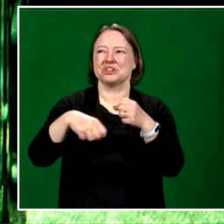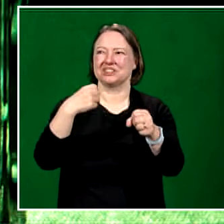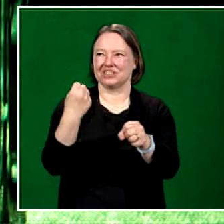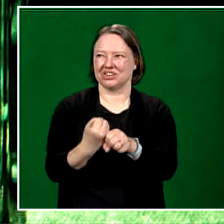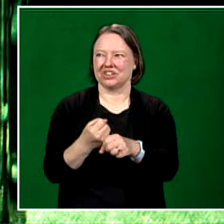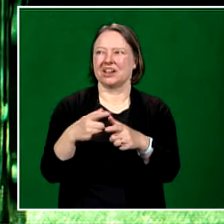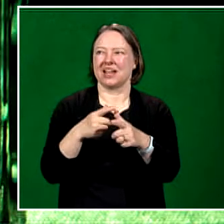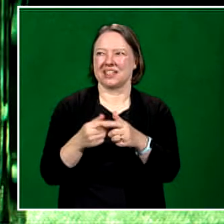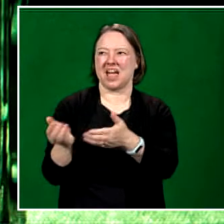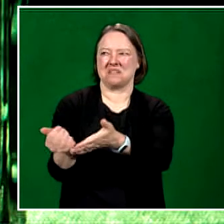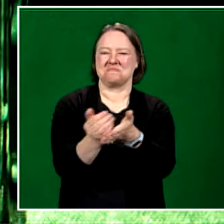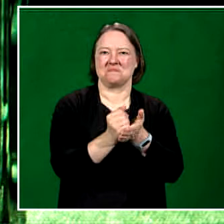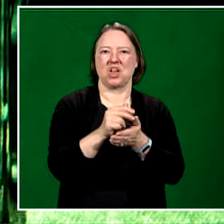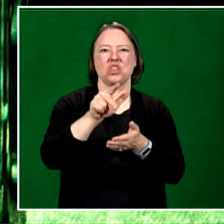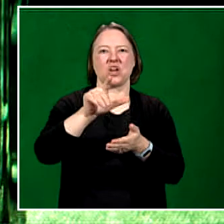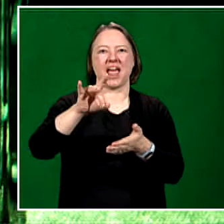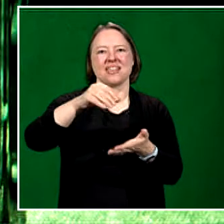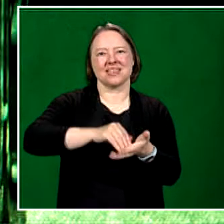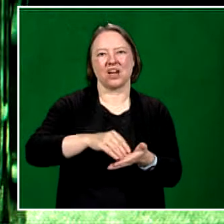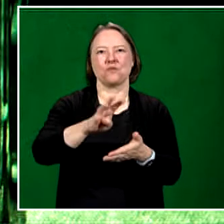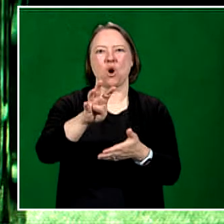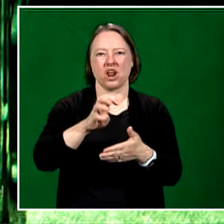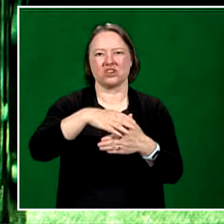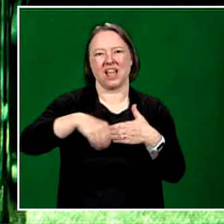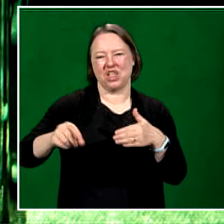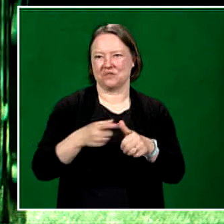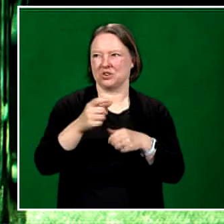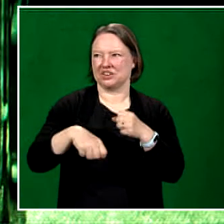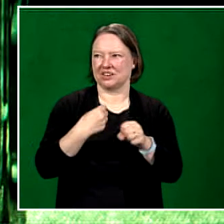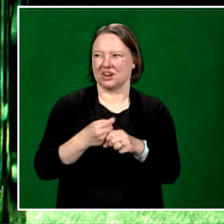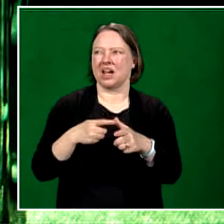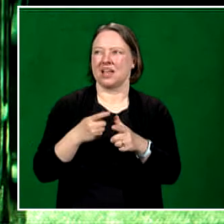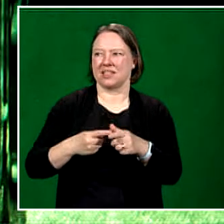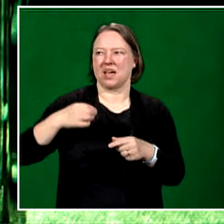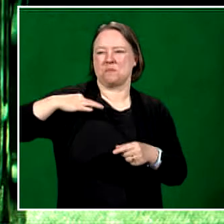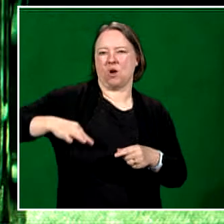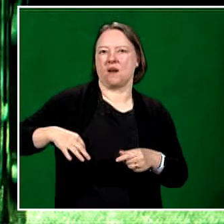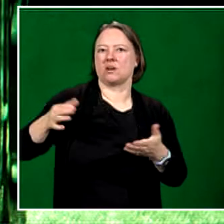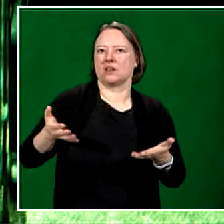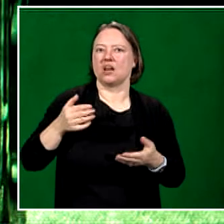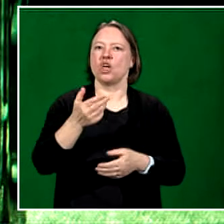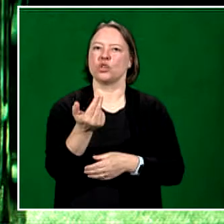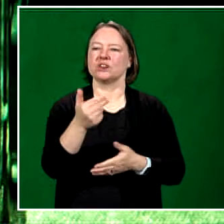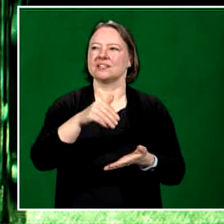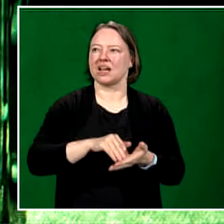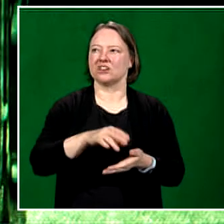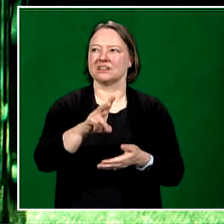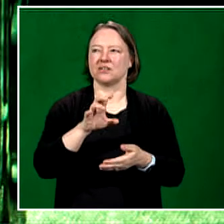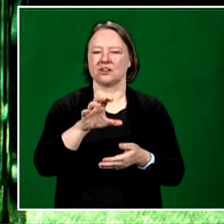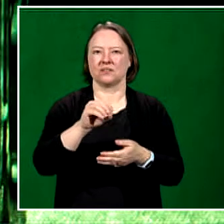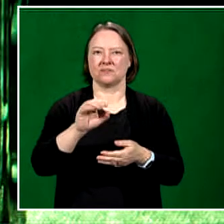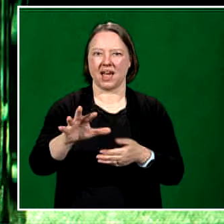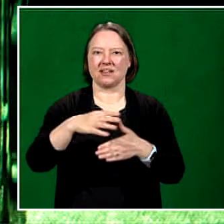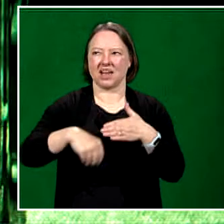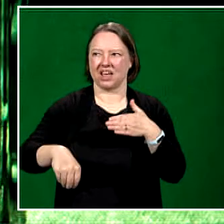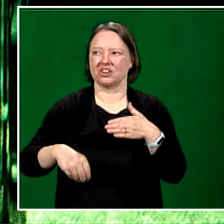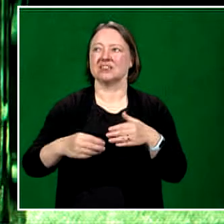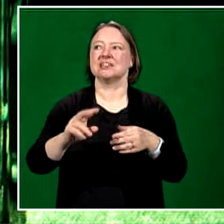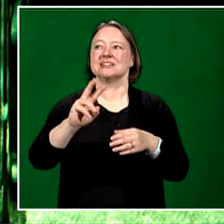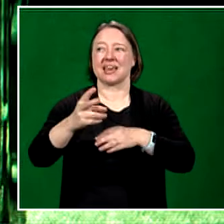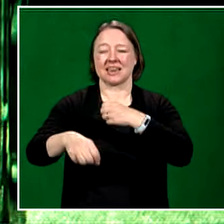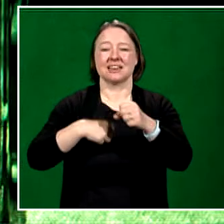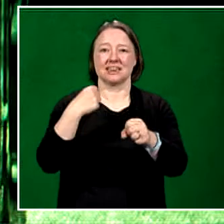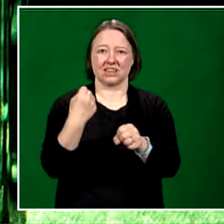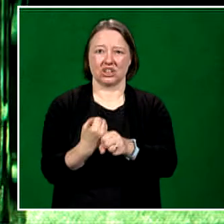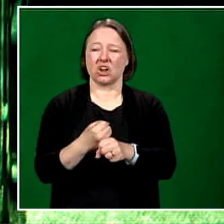the first year are $38,000, and the net profit amounts to $13,700 US. In the second year, the output will